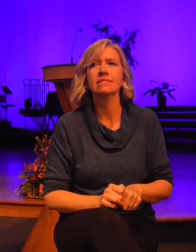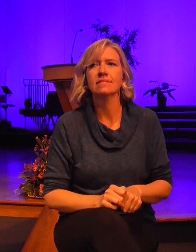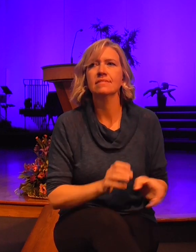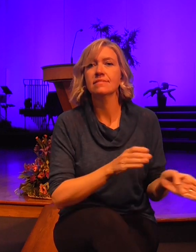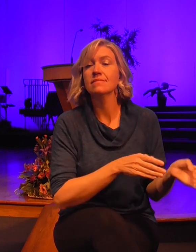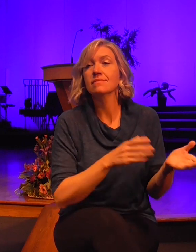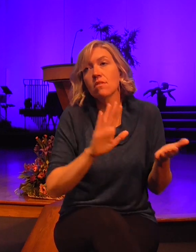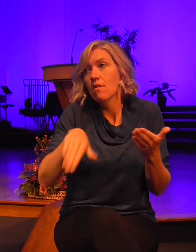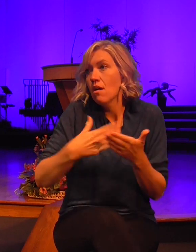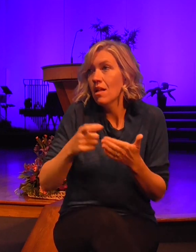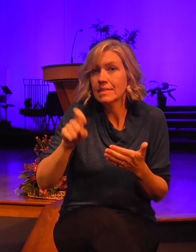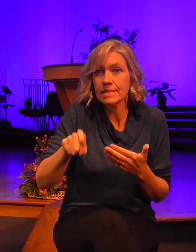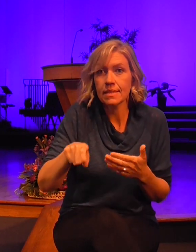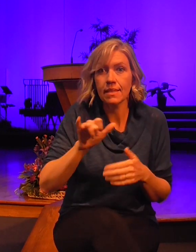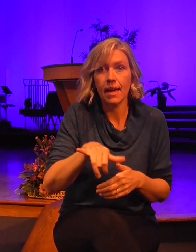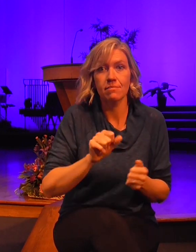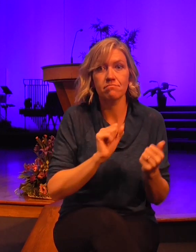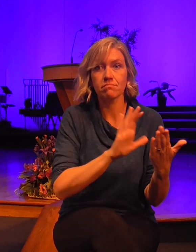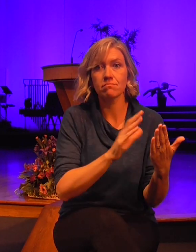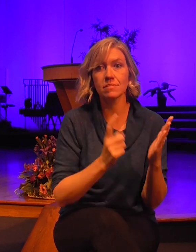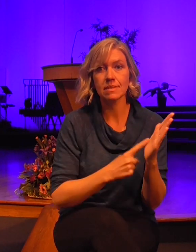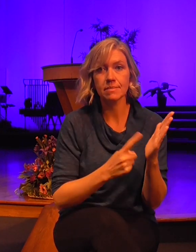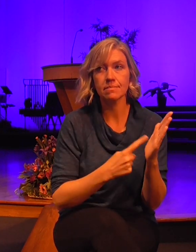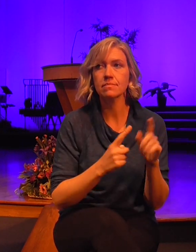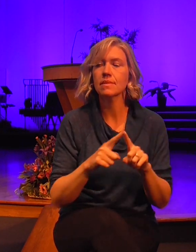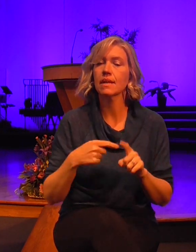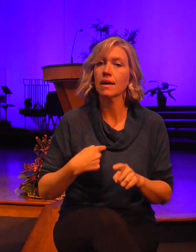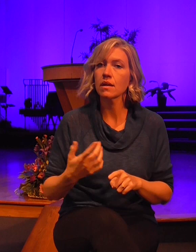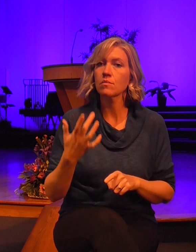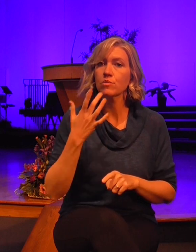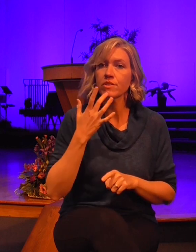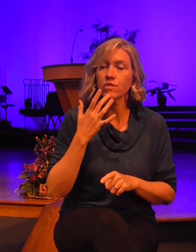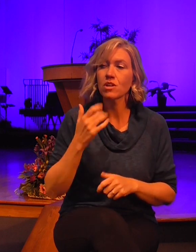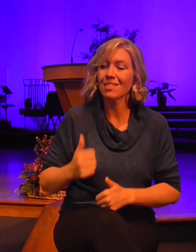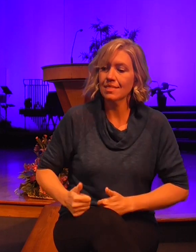And we all need it sometimes. But I much prefer